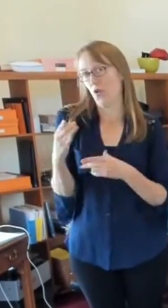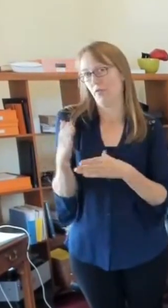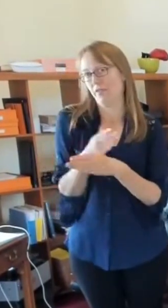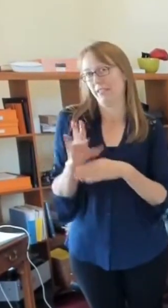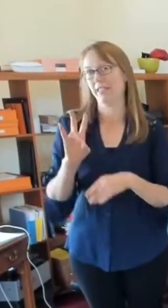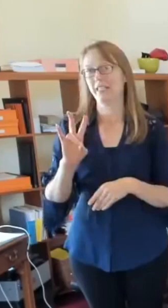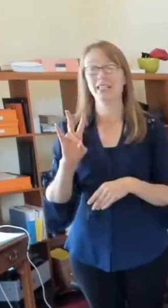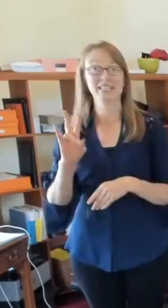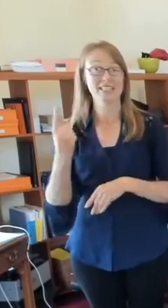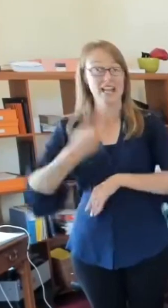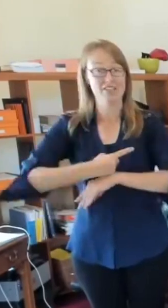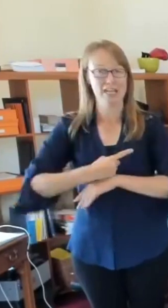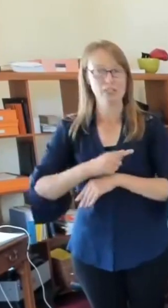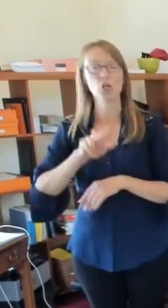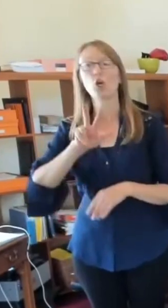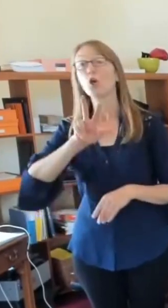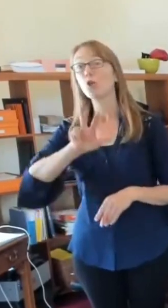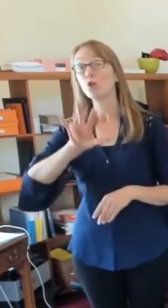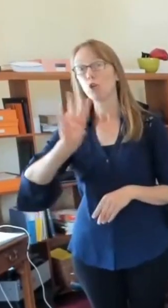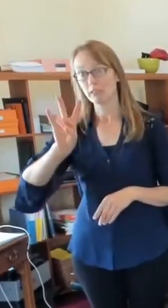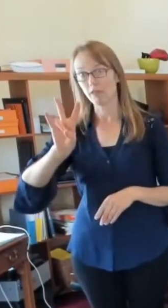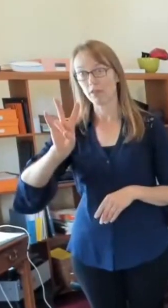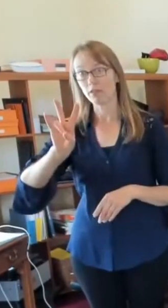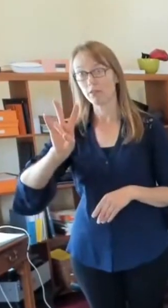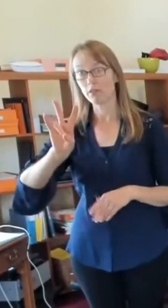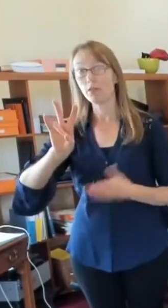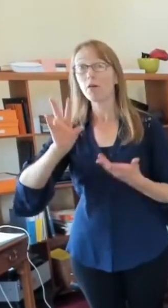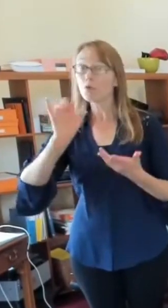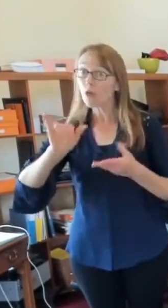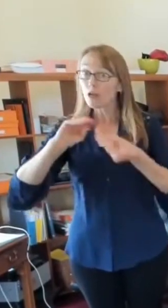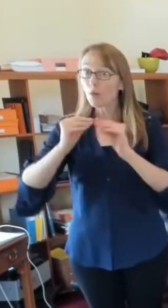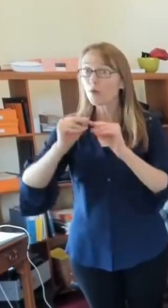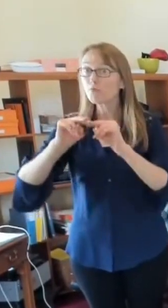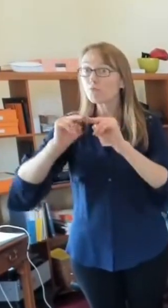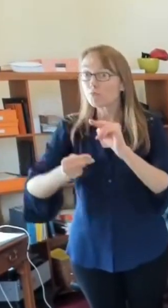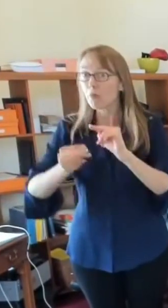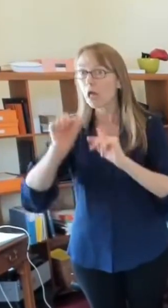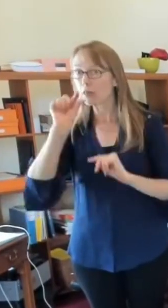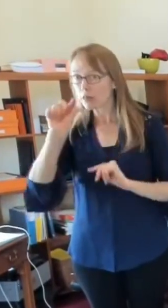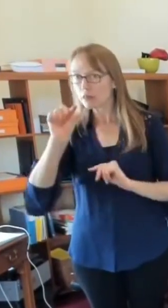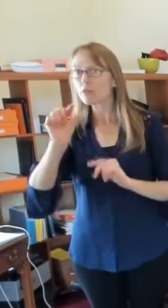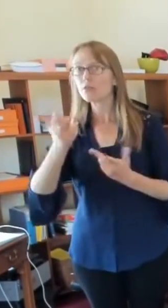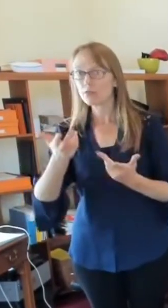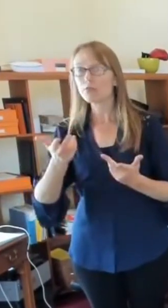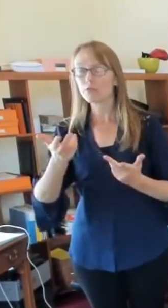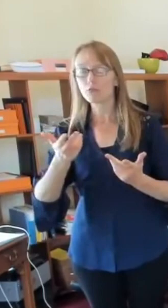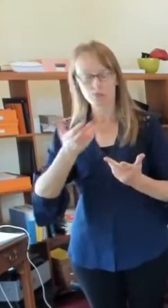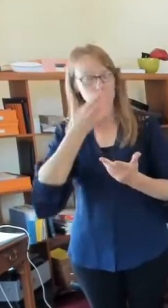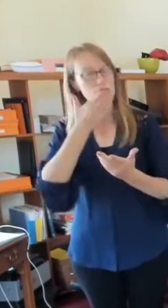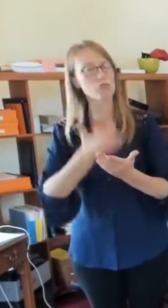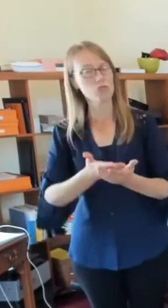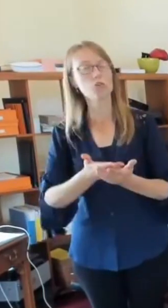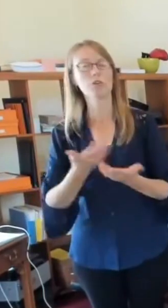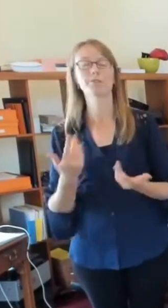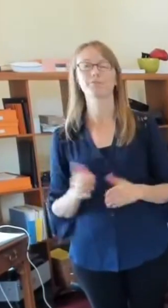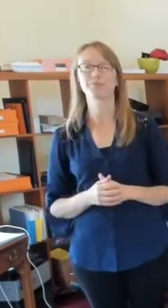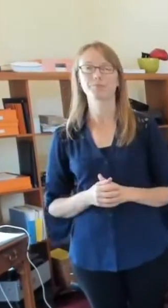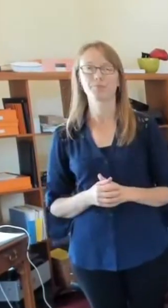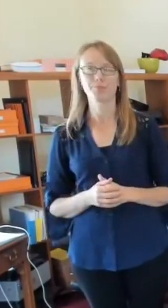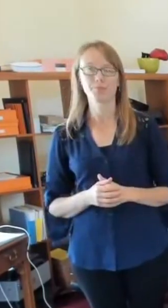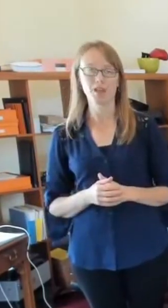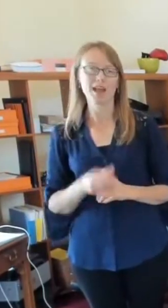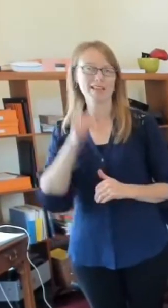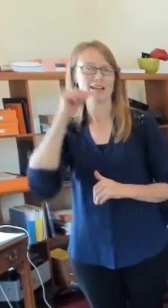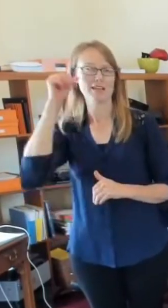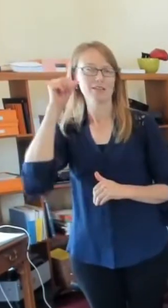37. So we have been able to drop that a little bit, which is good. And then there were 27 people that were